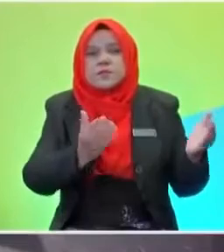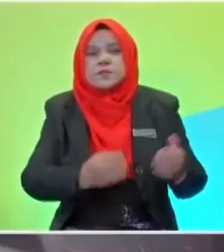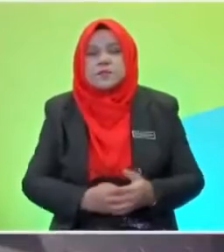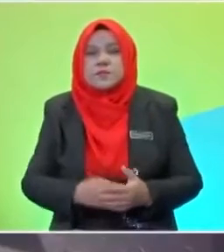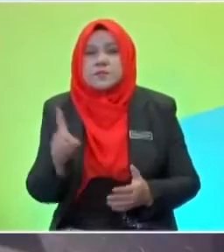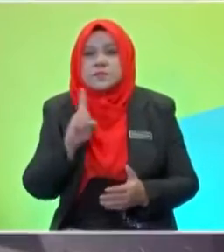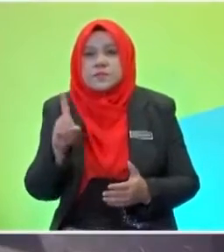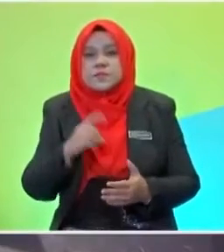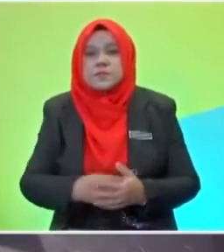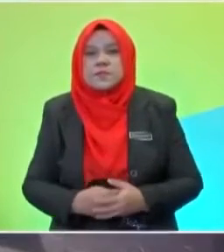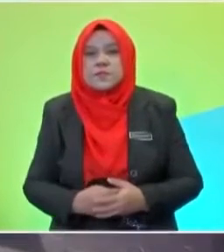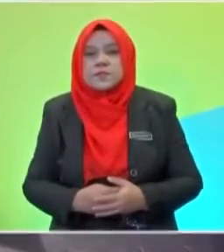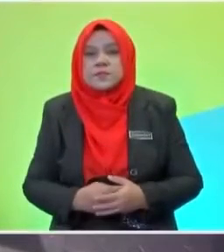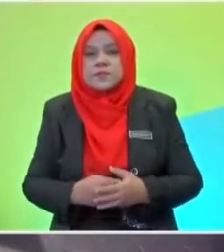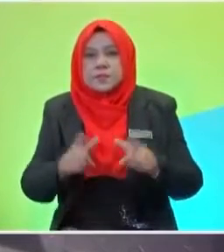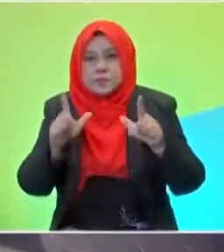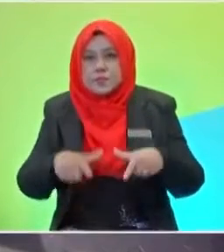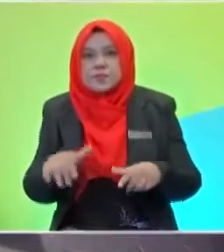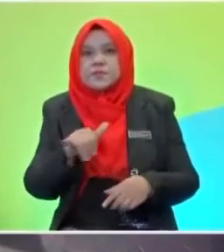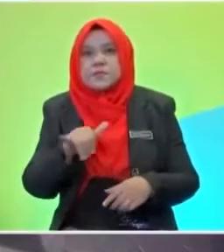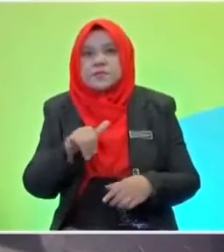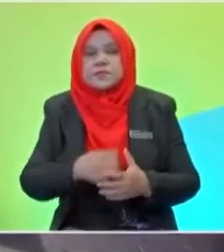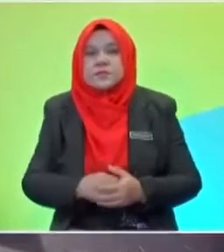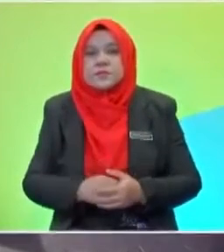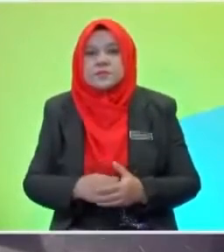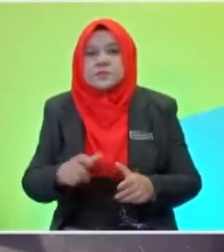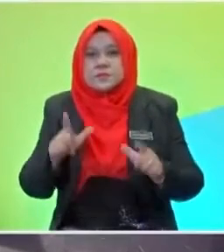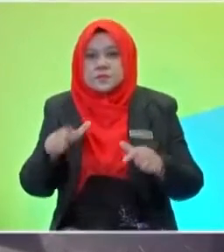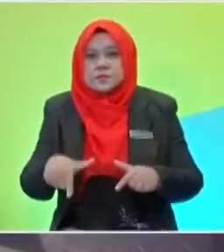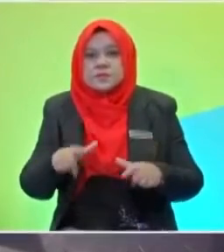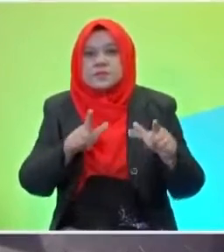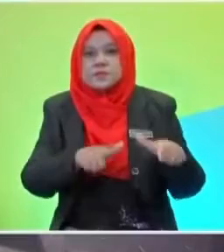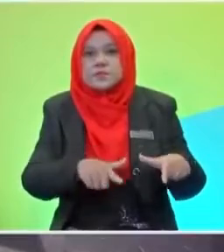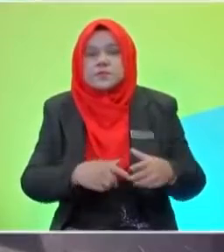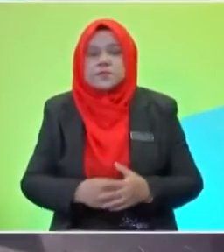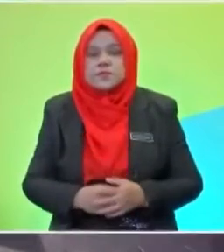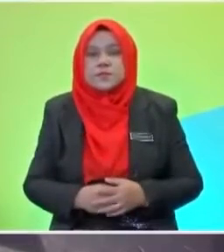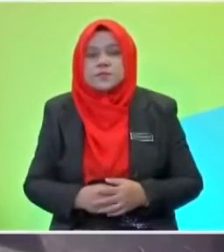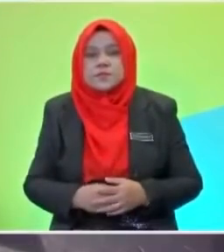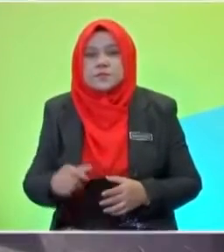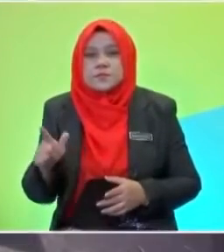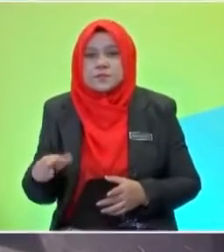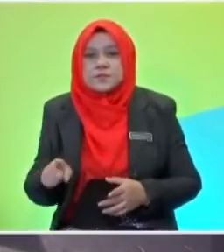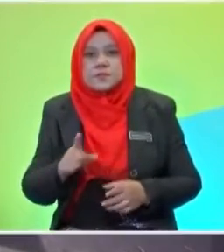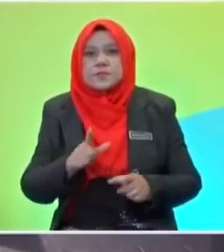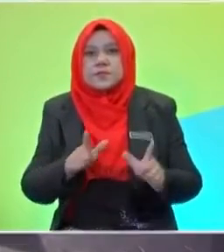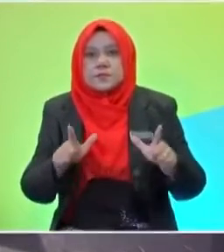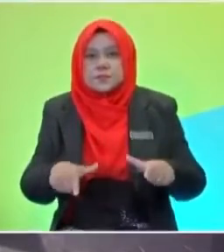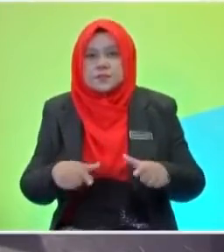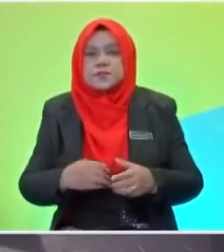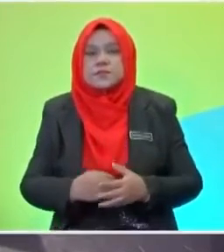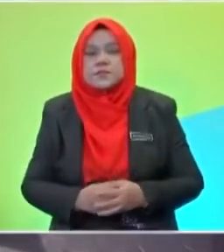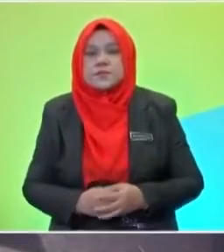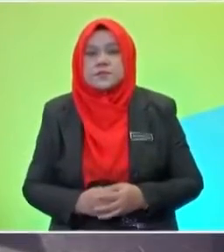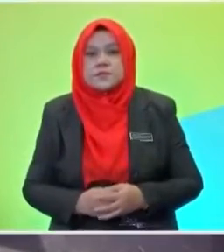each container? Okay, let's put it together, Chris. Okay. One here and one here. One here. Okay. Another one here. Two.